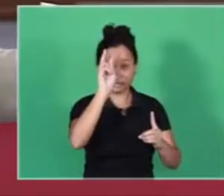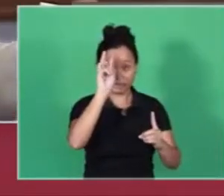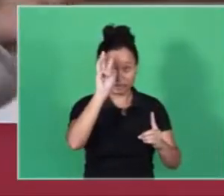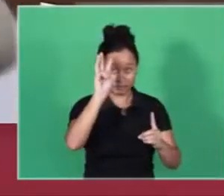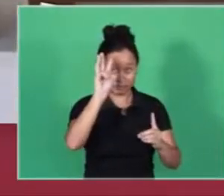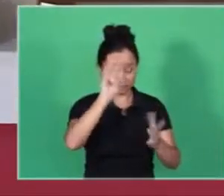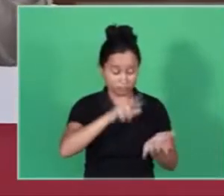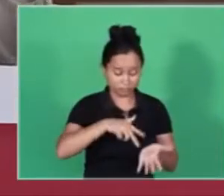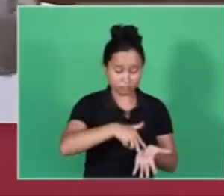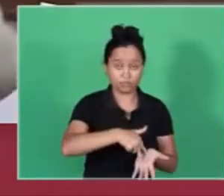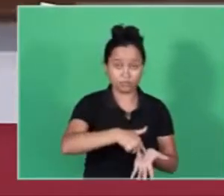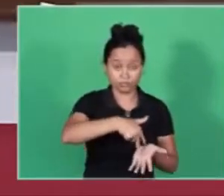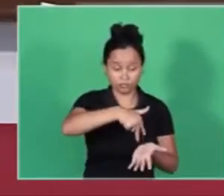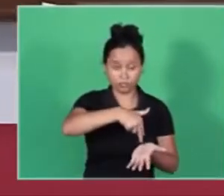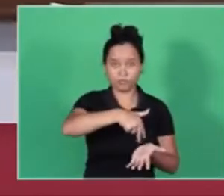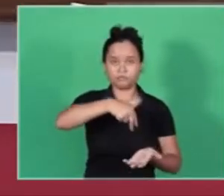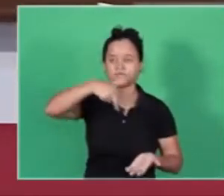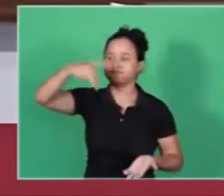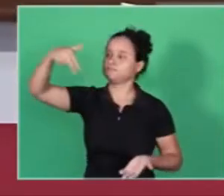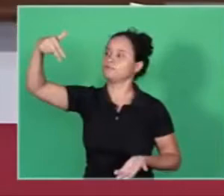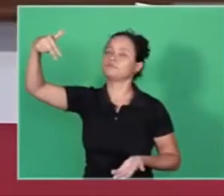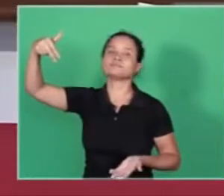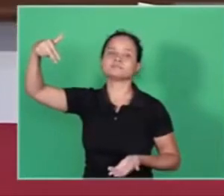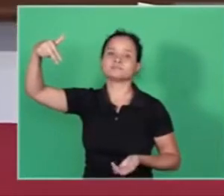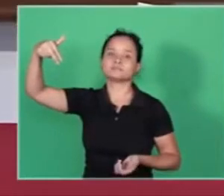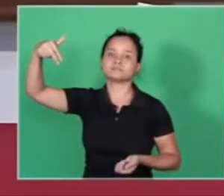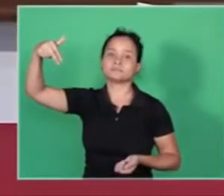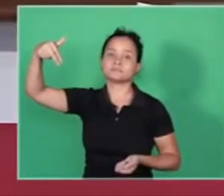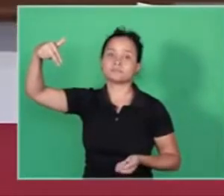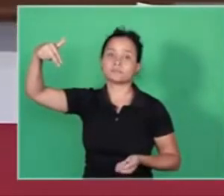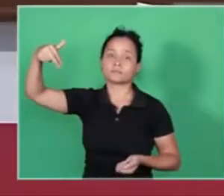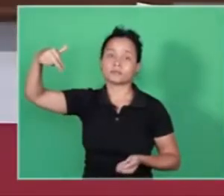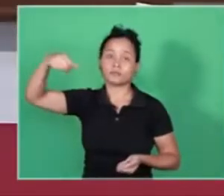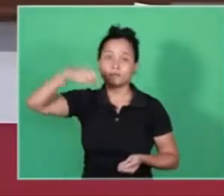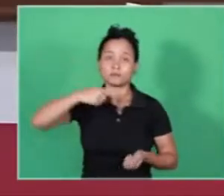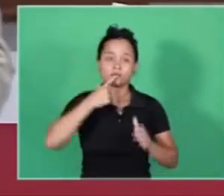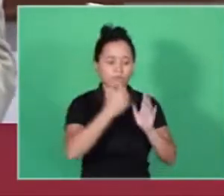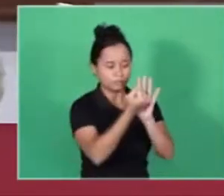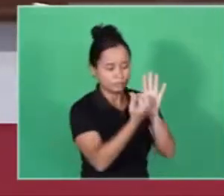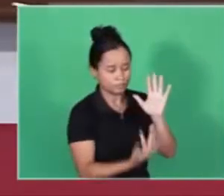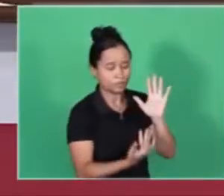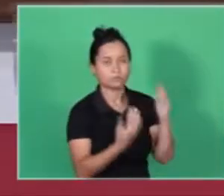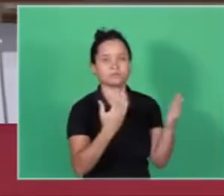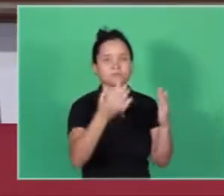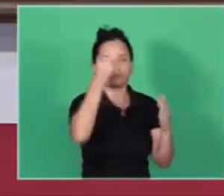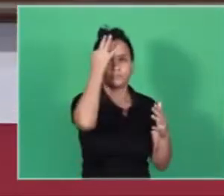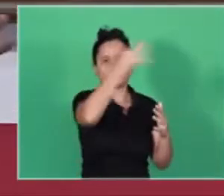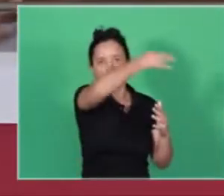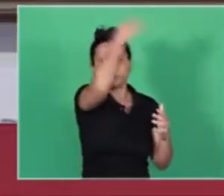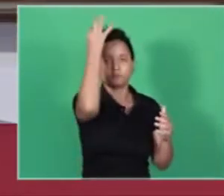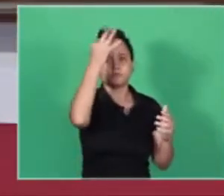He returned. You can use whatever words you want. He poured out the Holy Spirit.